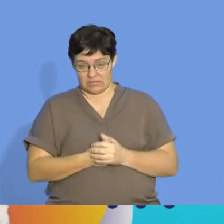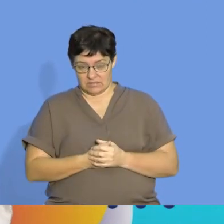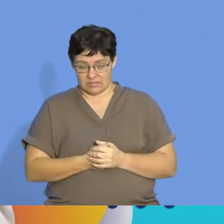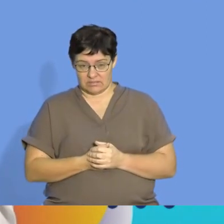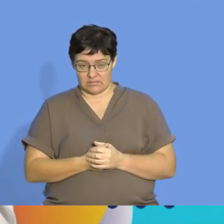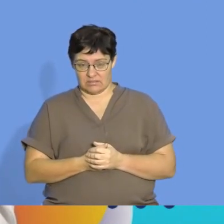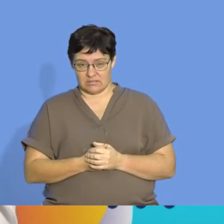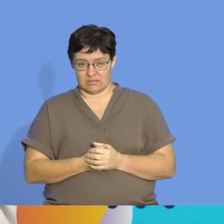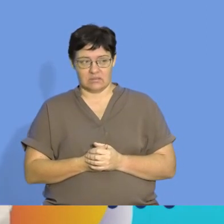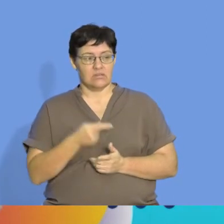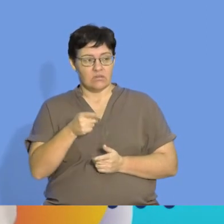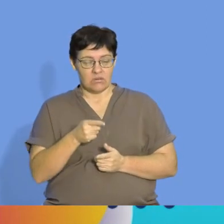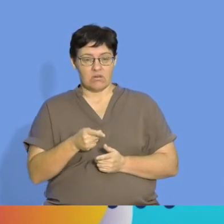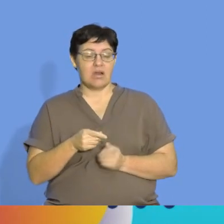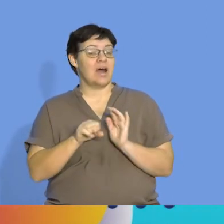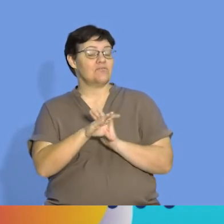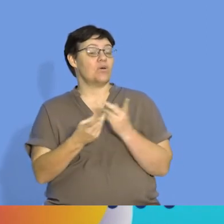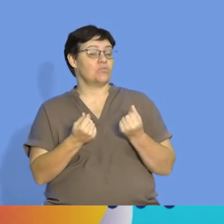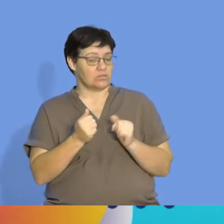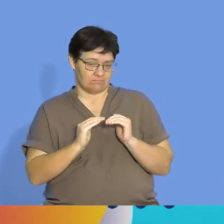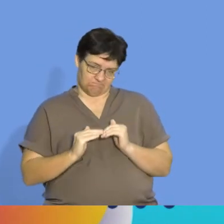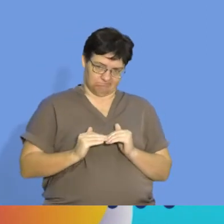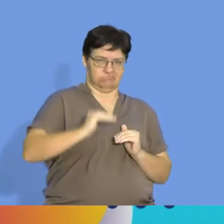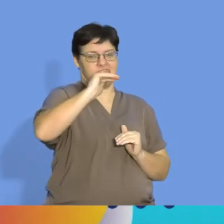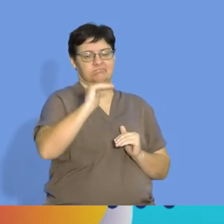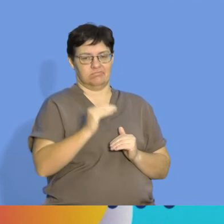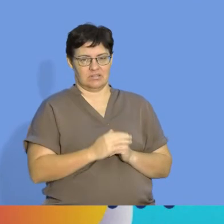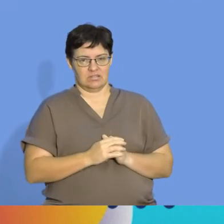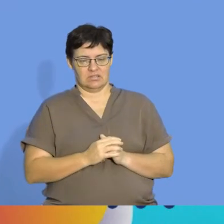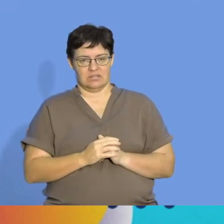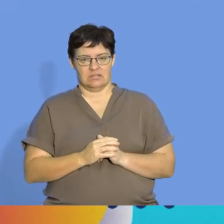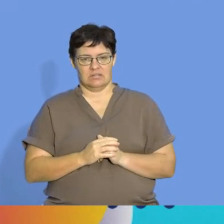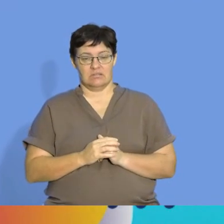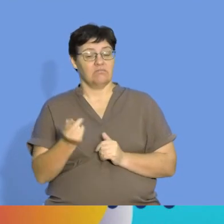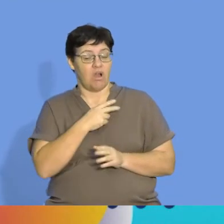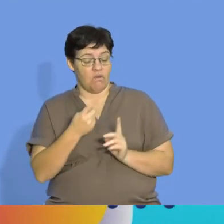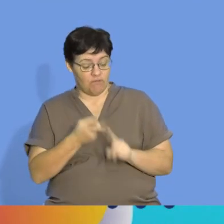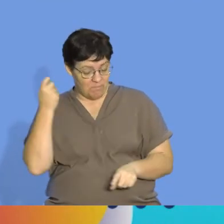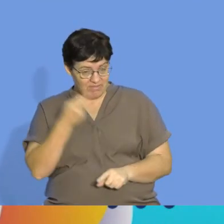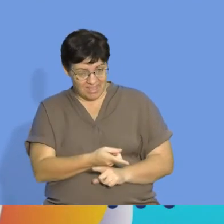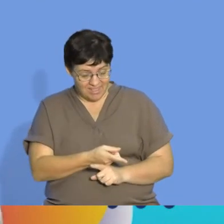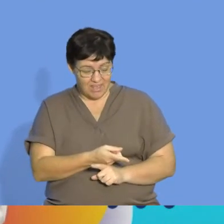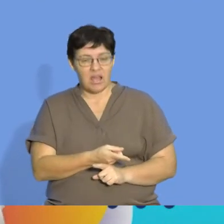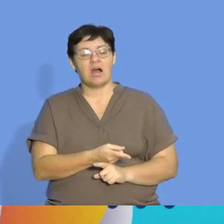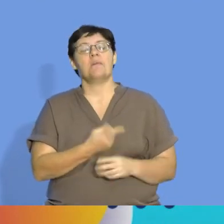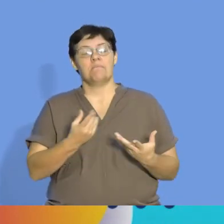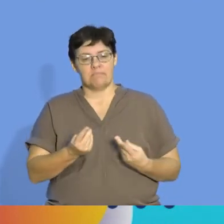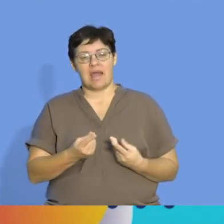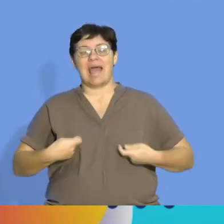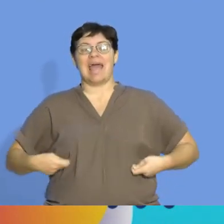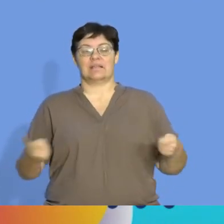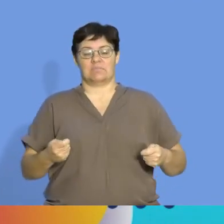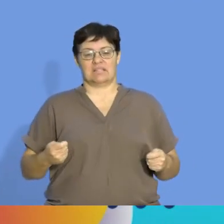your advertising. Again, your advertising costs have increased, and as a result of which you